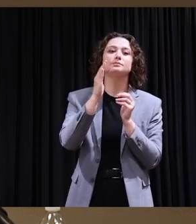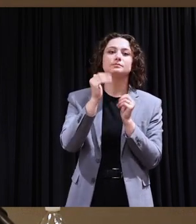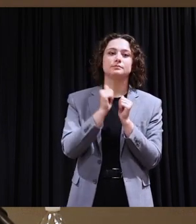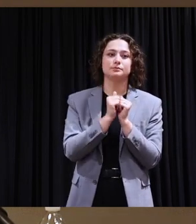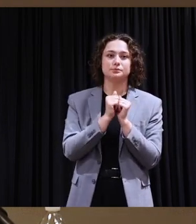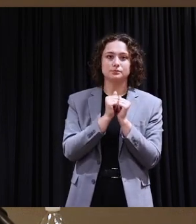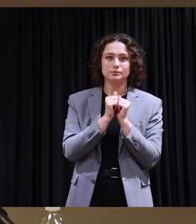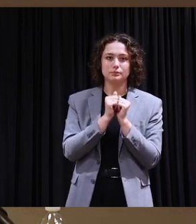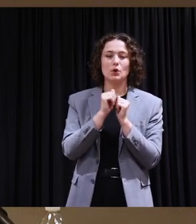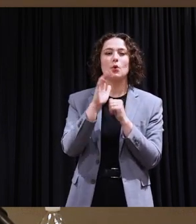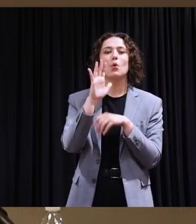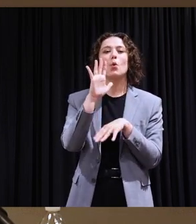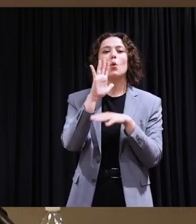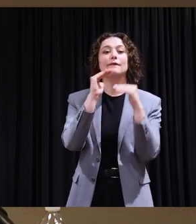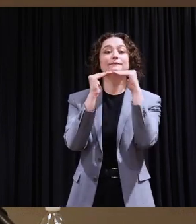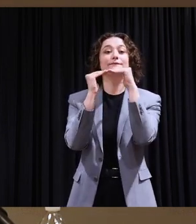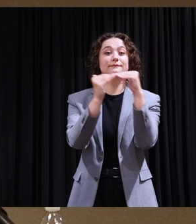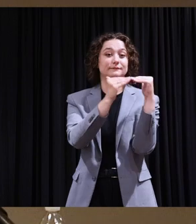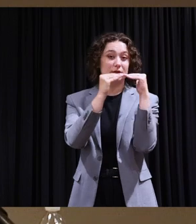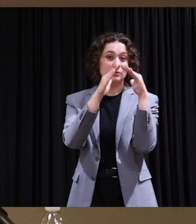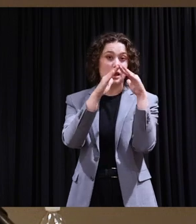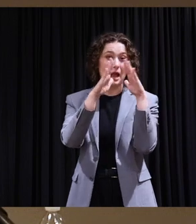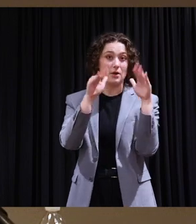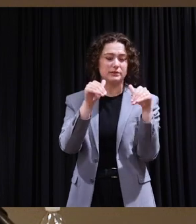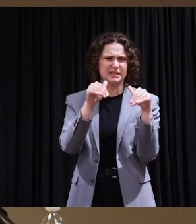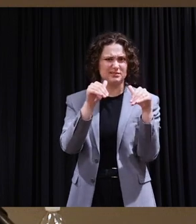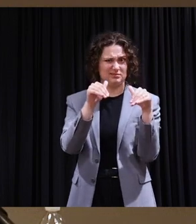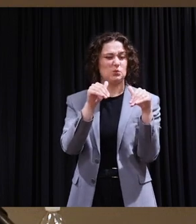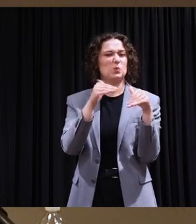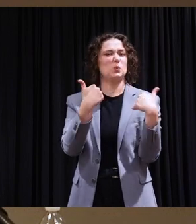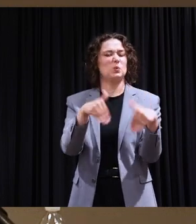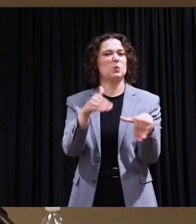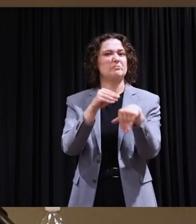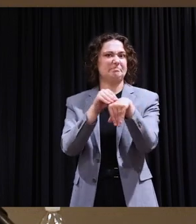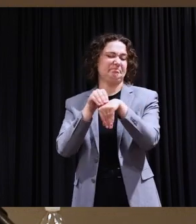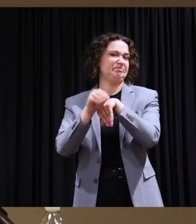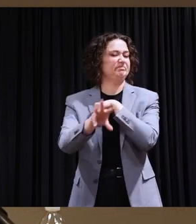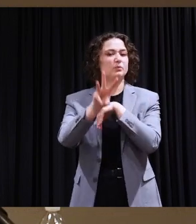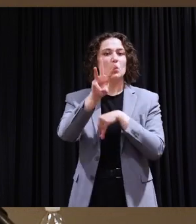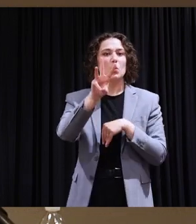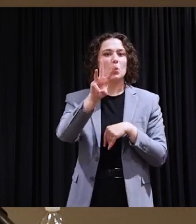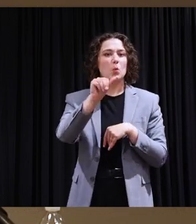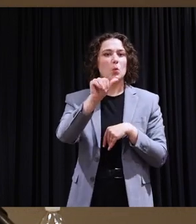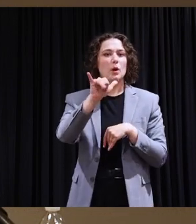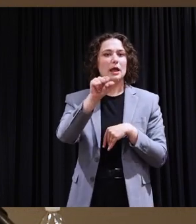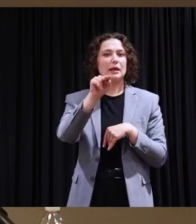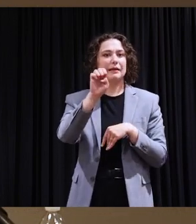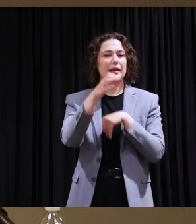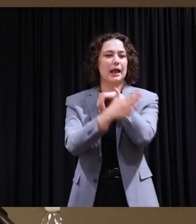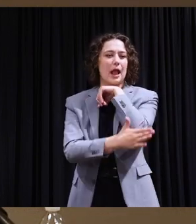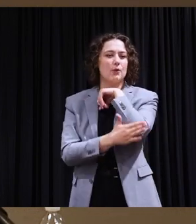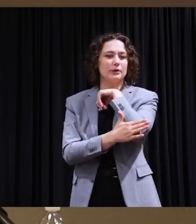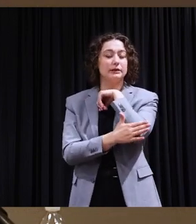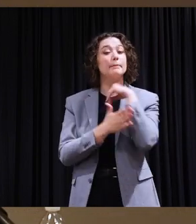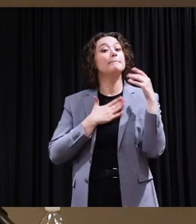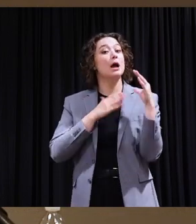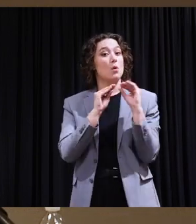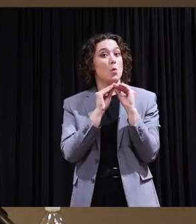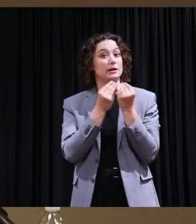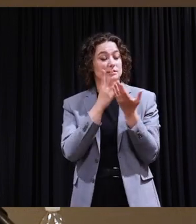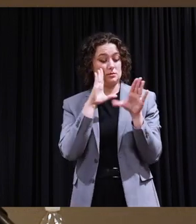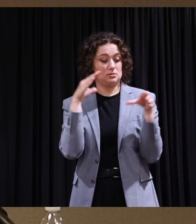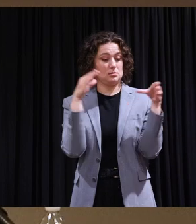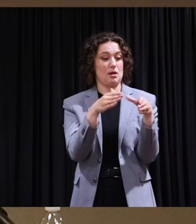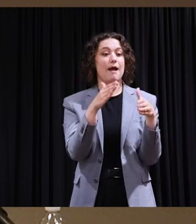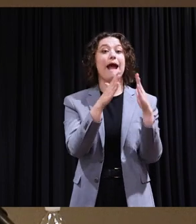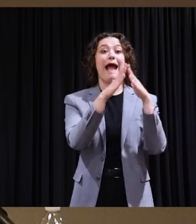is definitely impacting us in Wayne County, where my organization serves to do housing development and